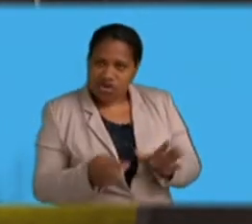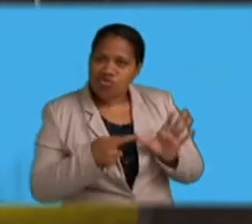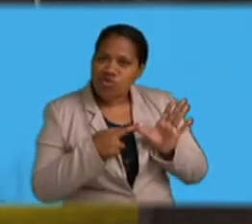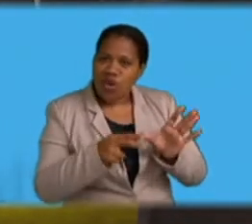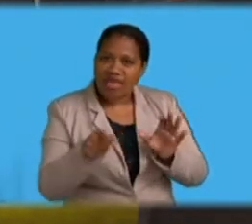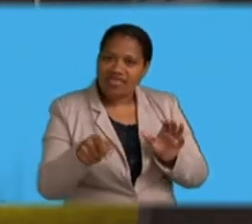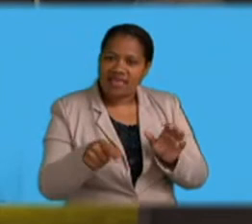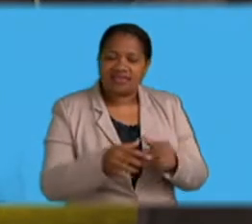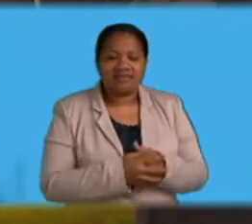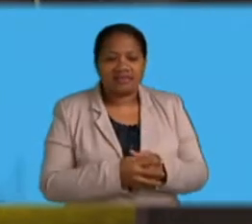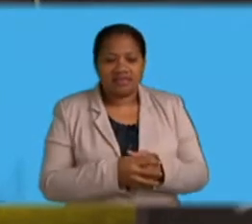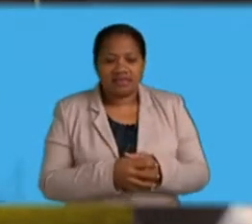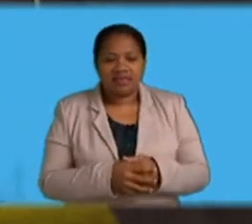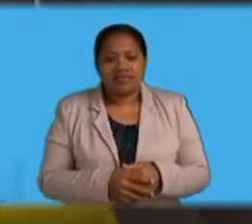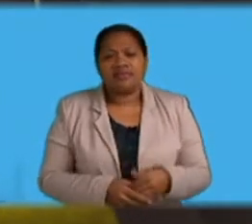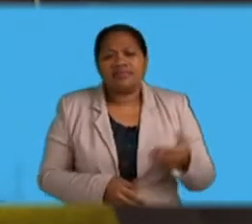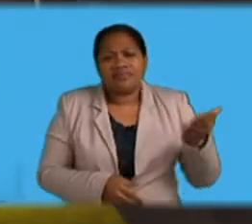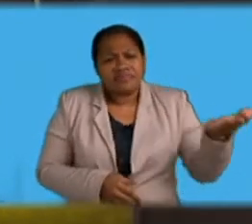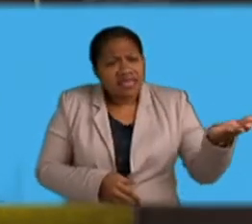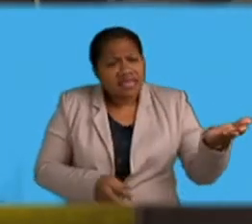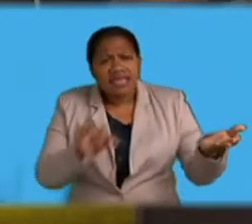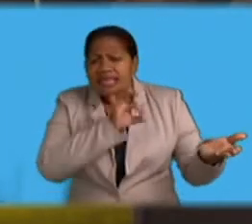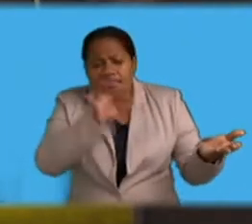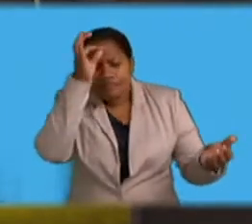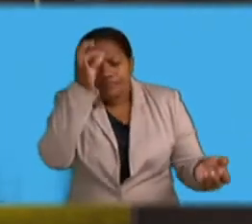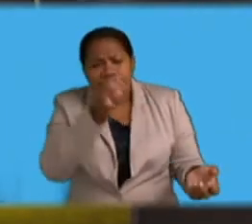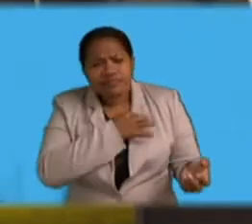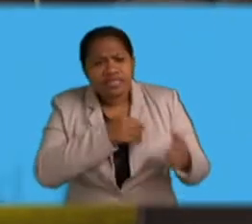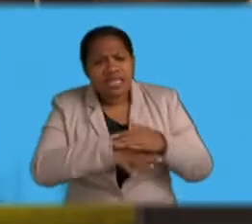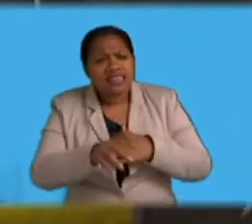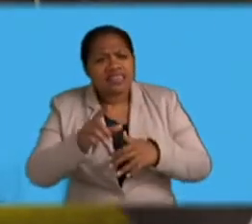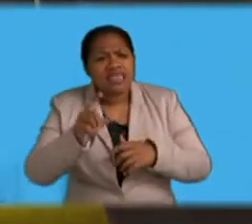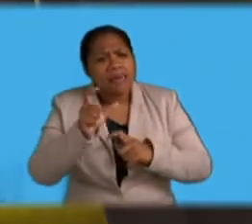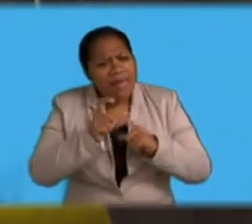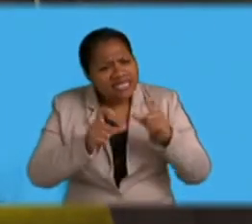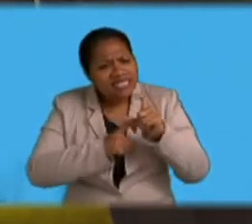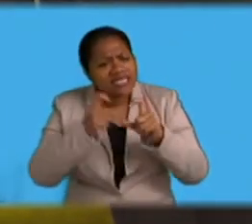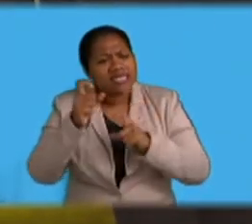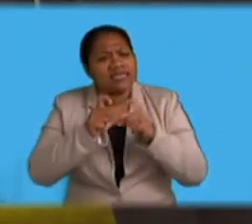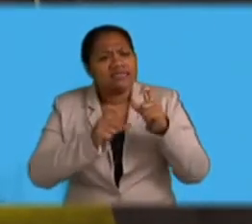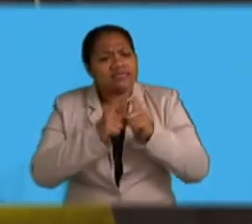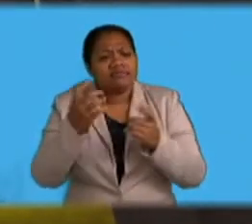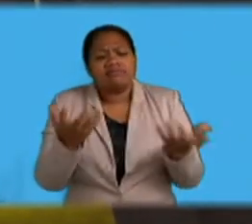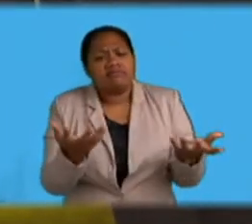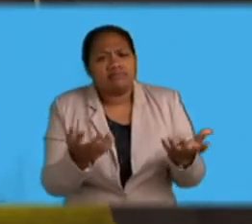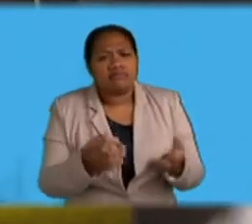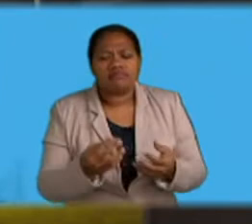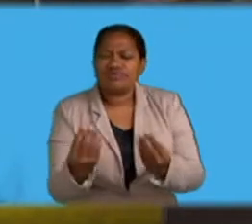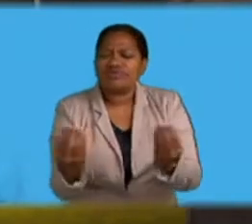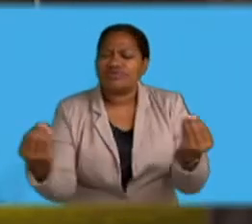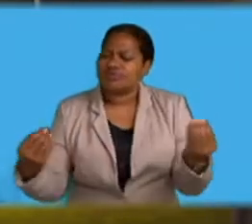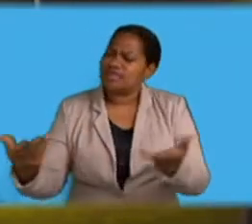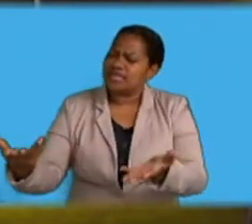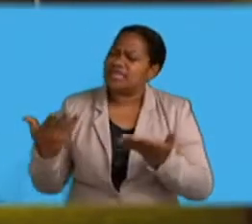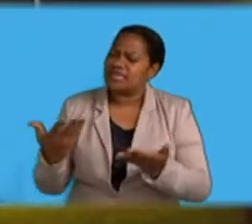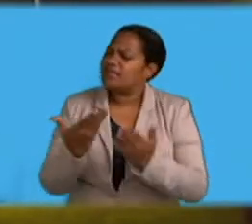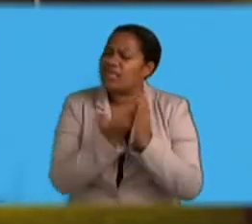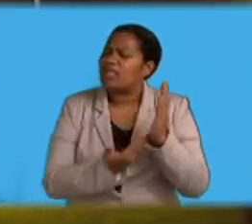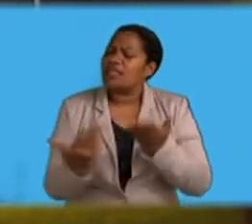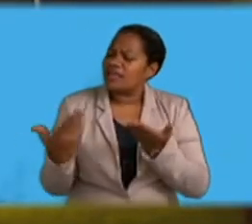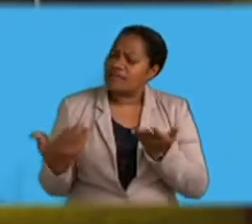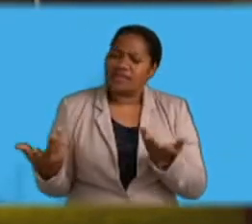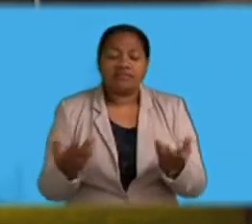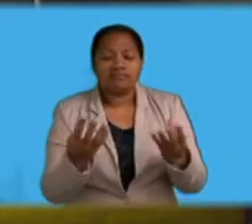that. He doesn't believe in capability or capacity or merit. You see, Madam Speaker, this is the problem with